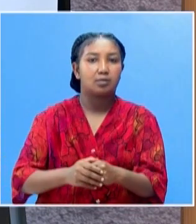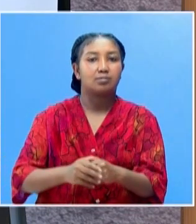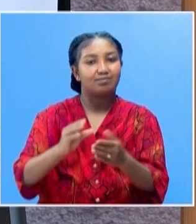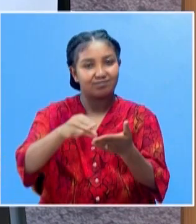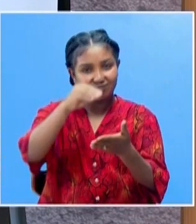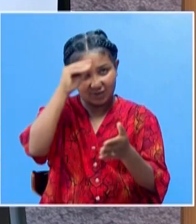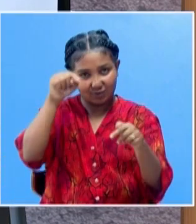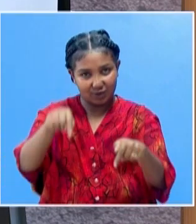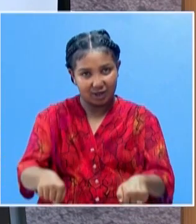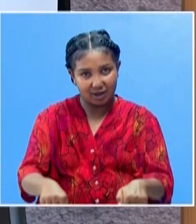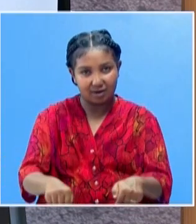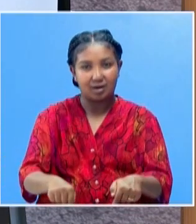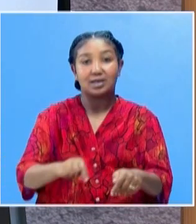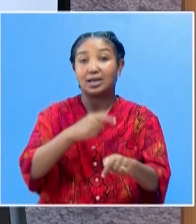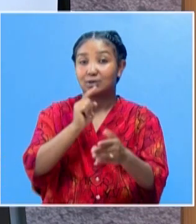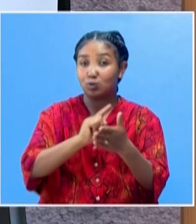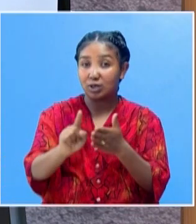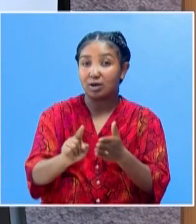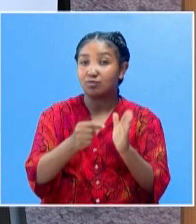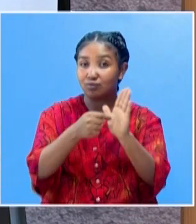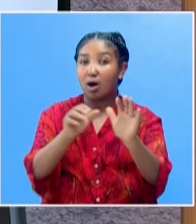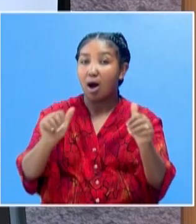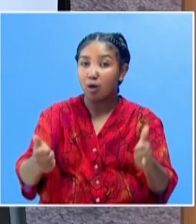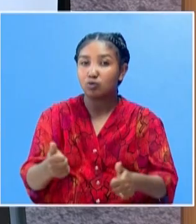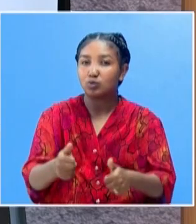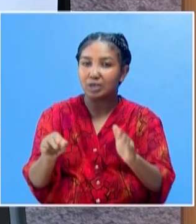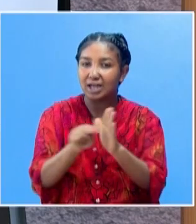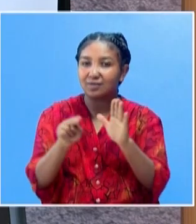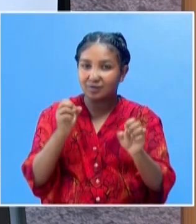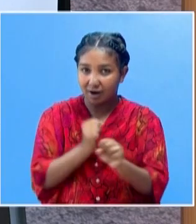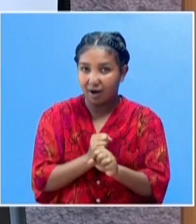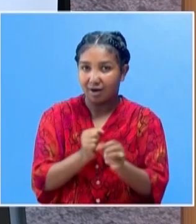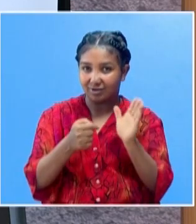what we have for today. But next week I will show you how to construct negative